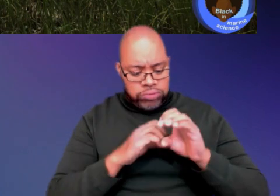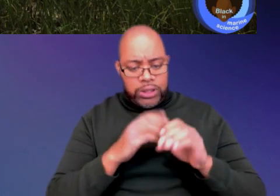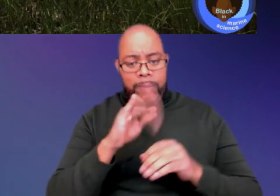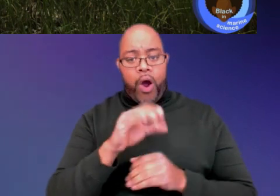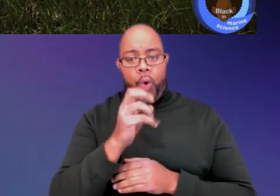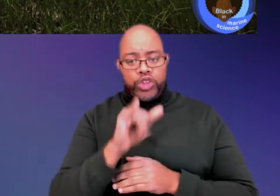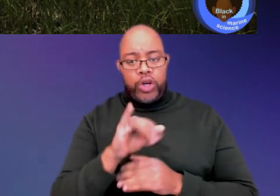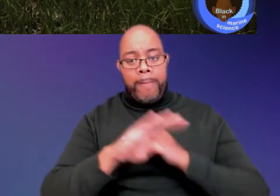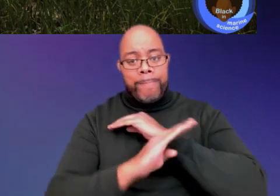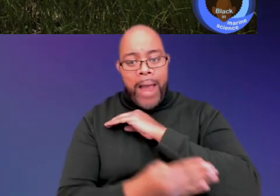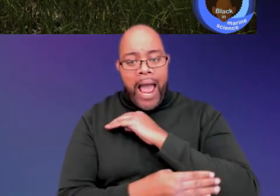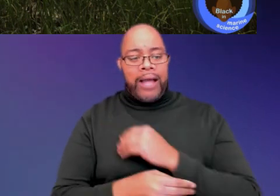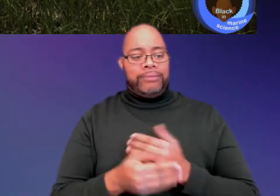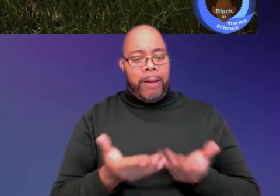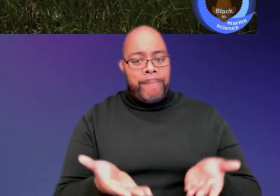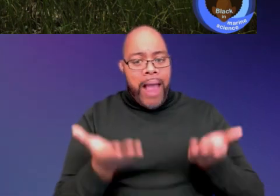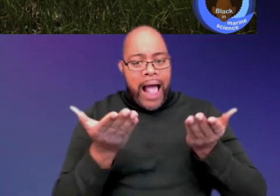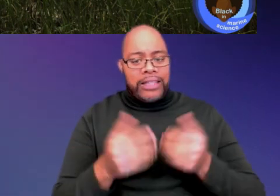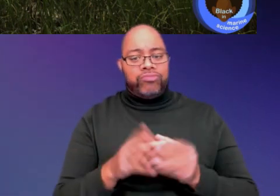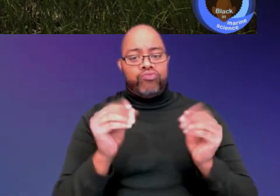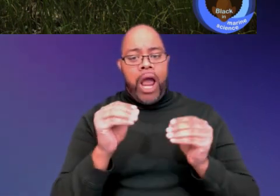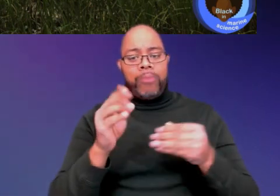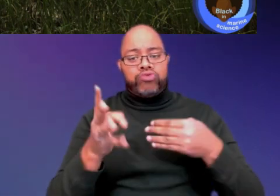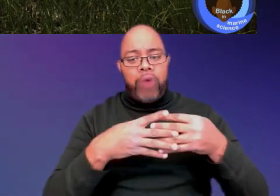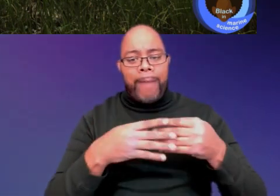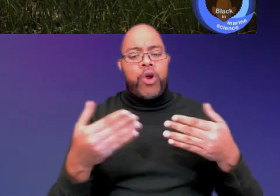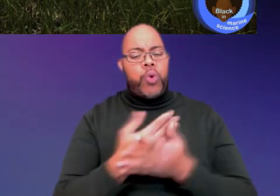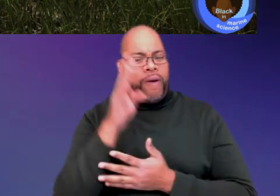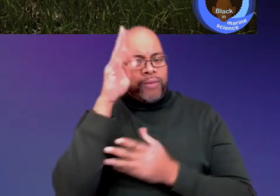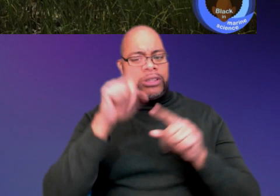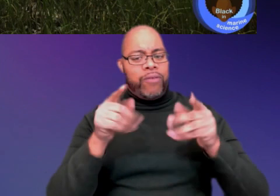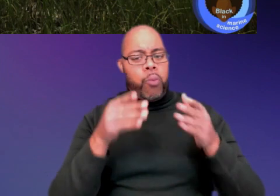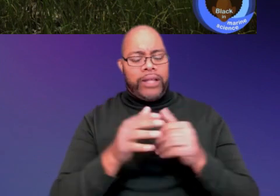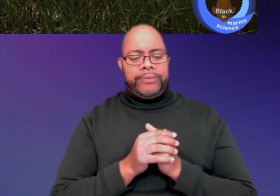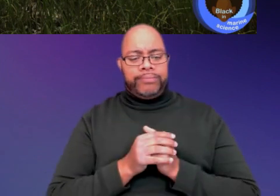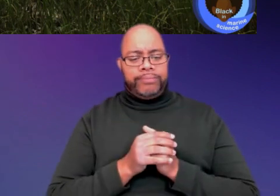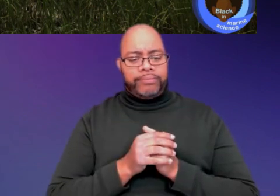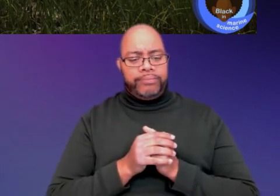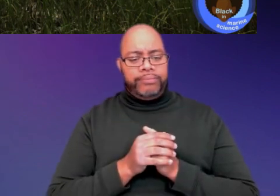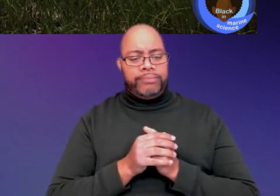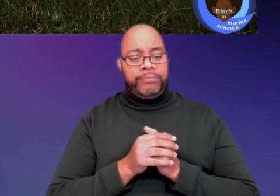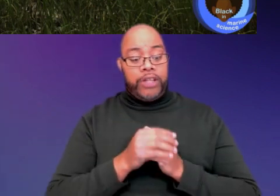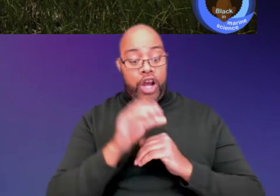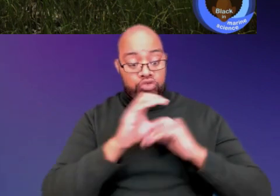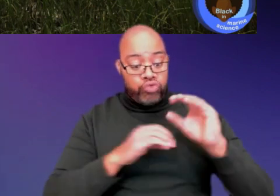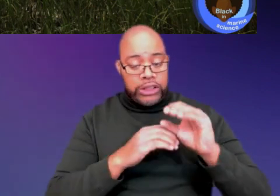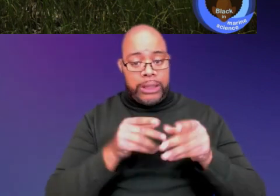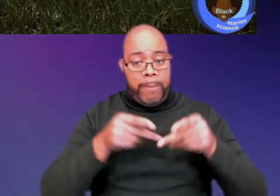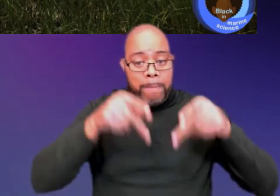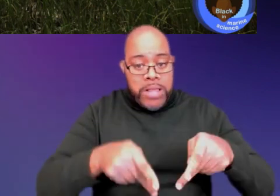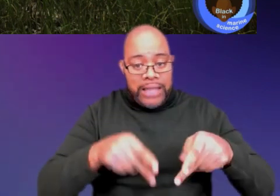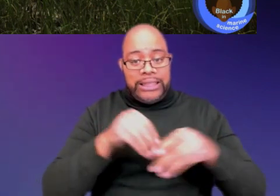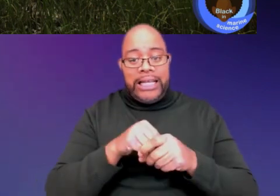oyster bags, pallets, crab traps, and lots of new innovative ways. The construction is planted